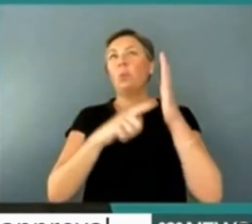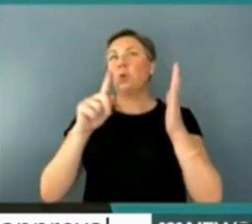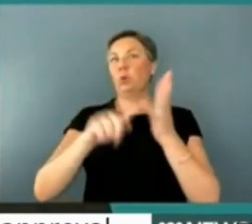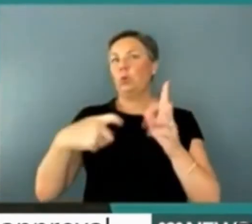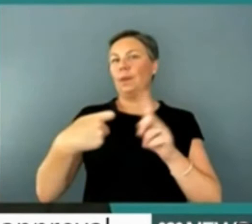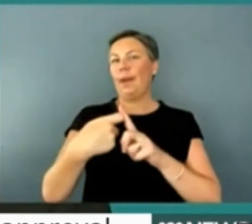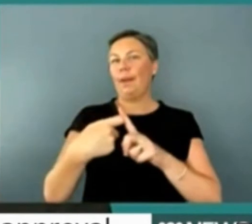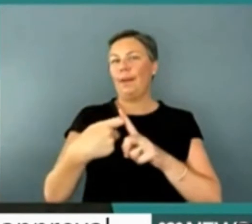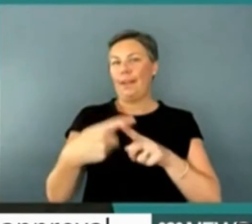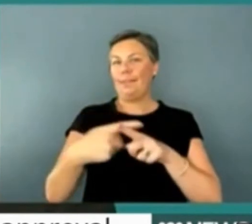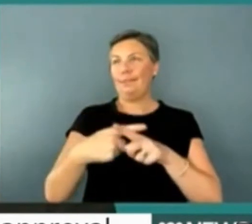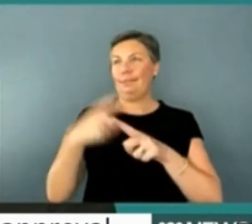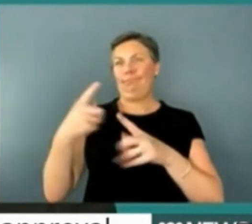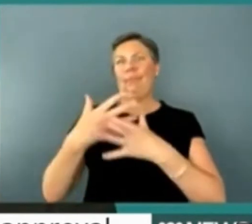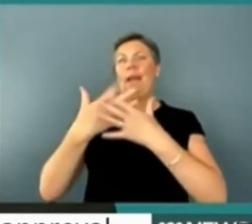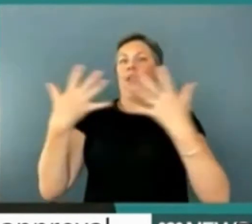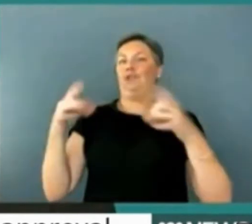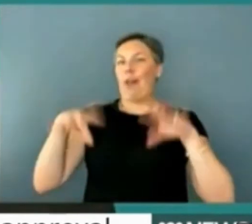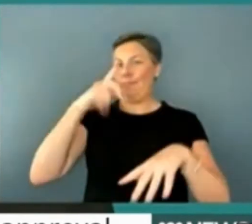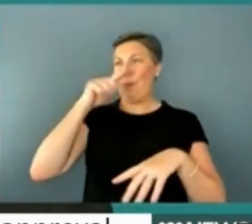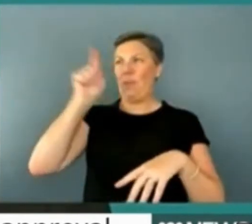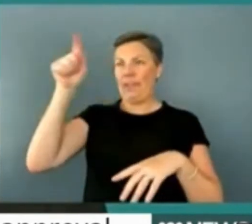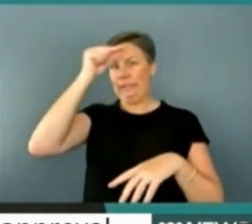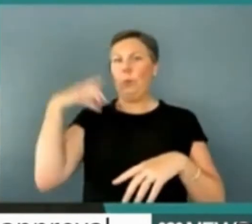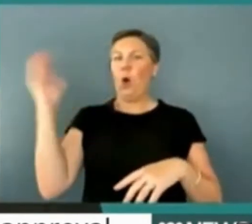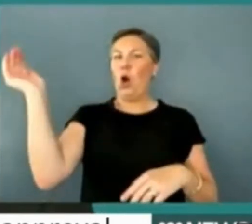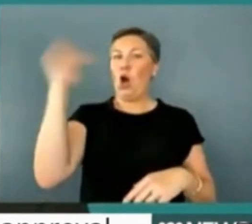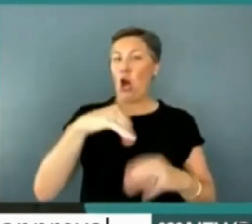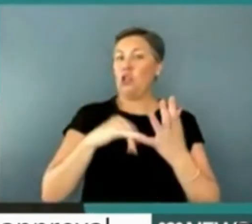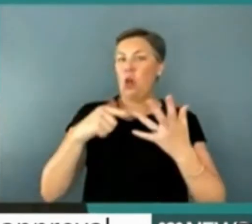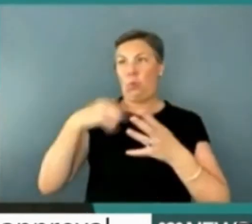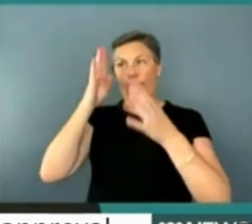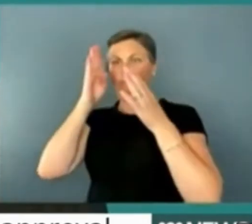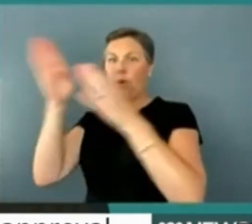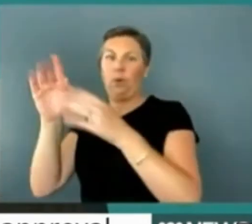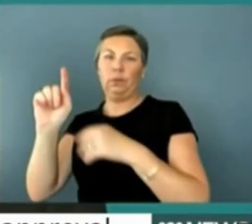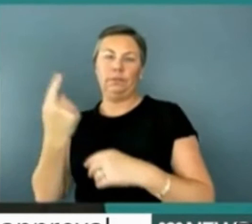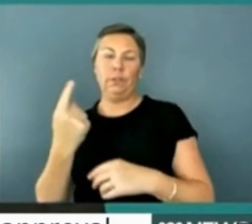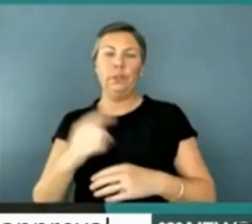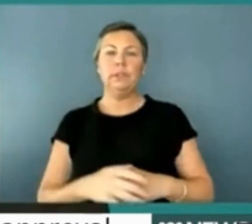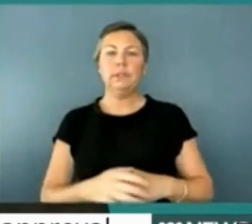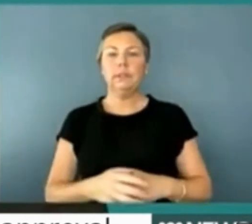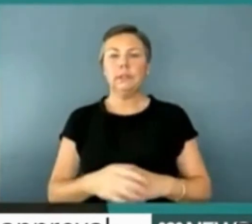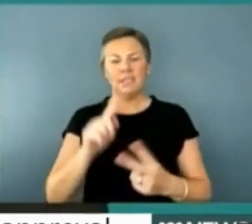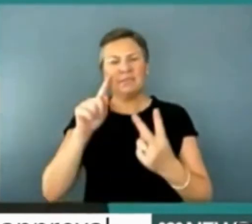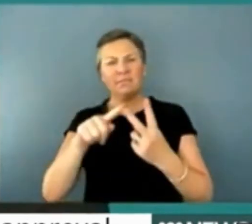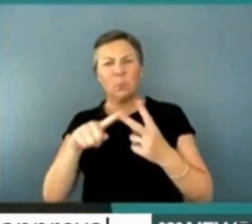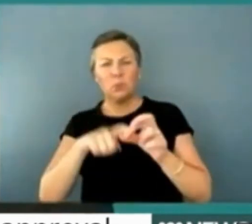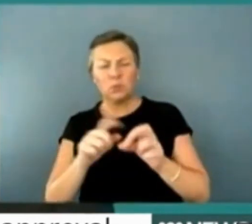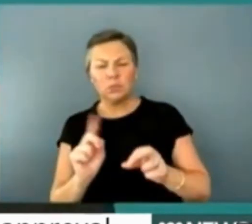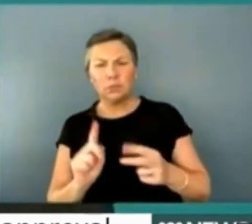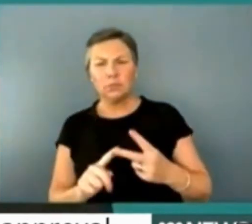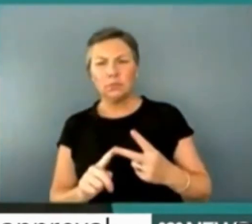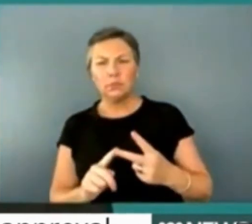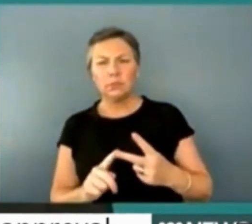that list of the numbers. So that is a priority. And the first part of your question, sorry, Jonathan? Sorry,